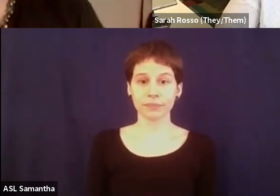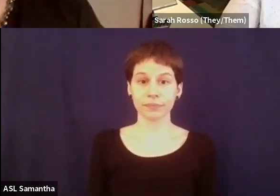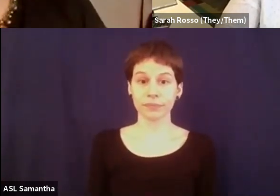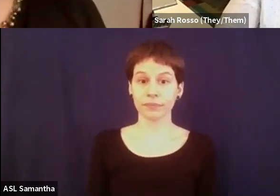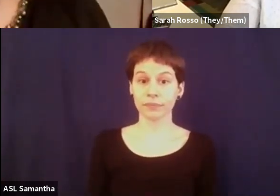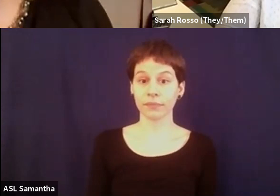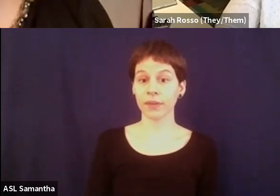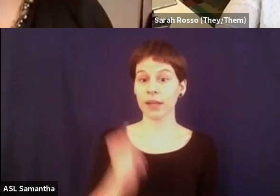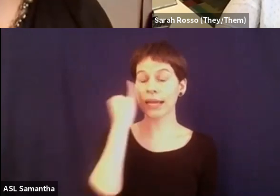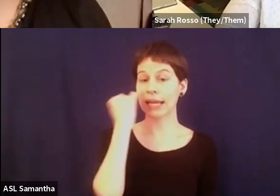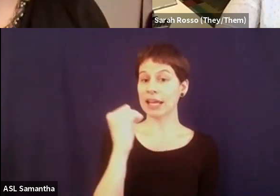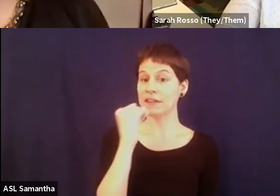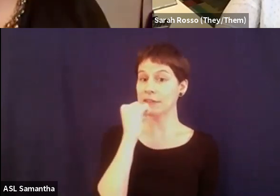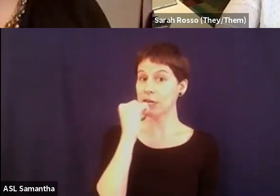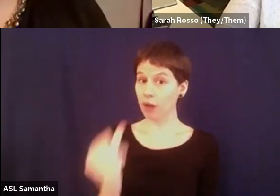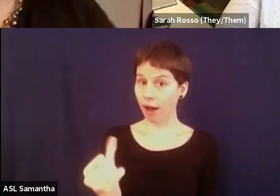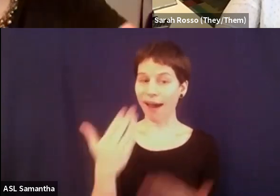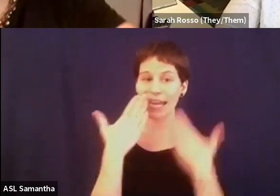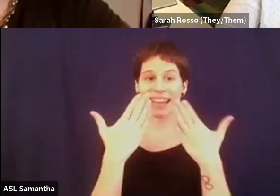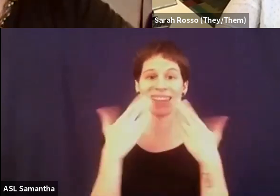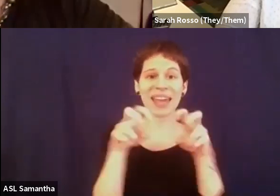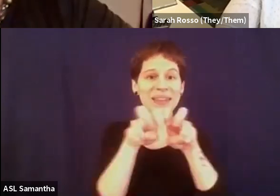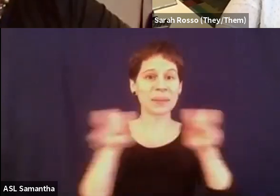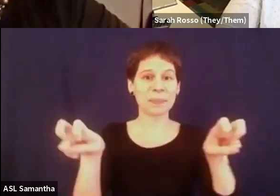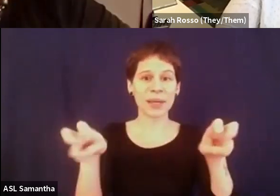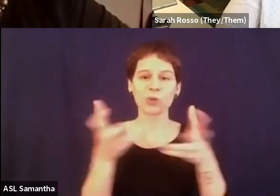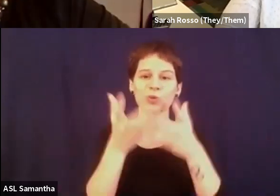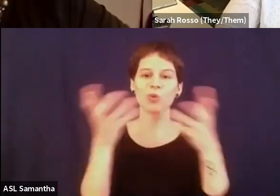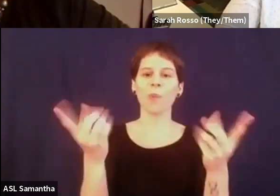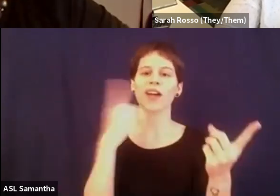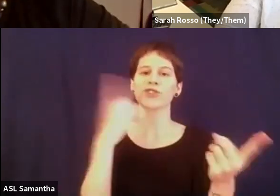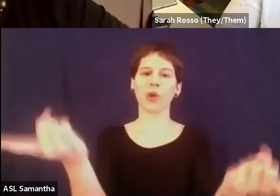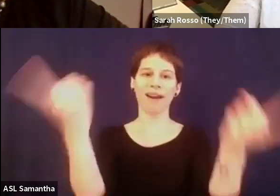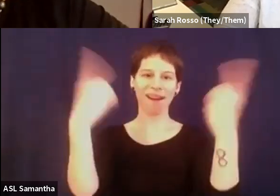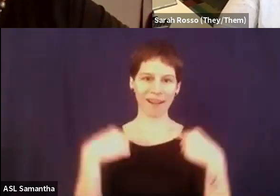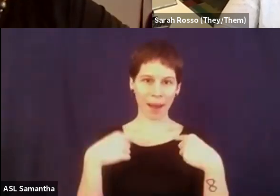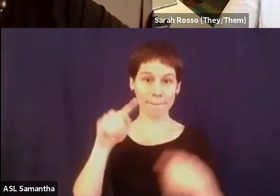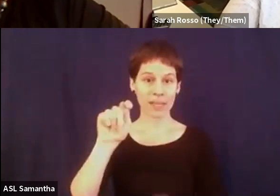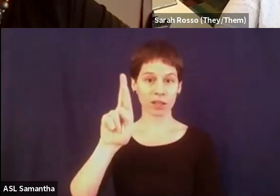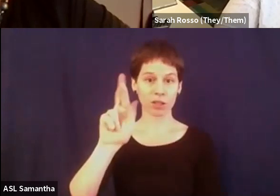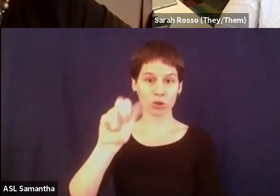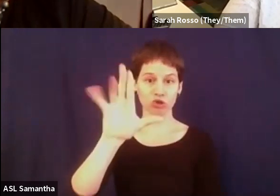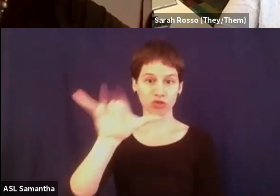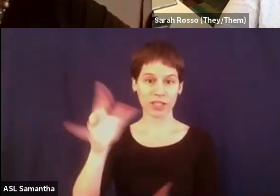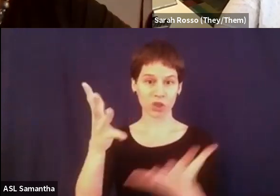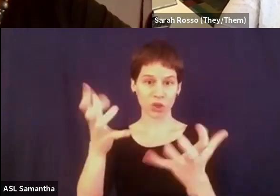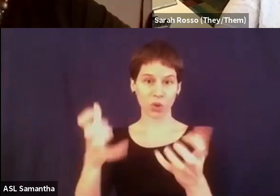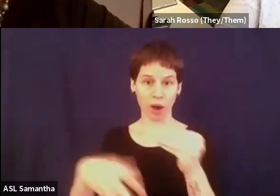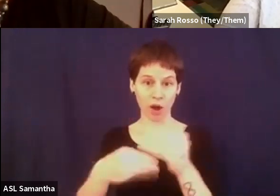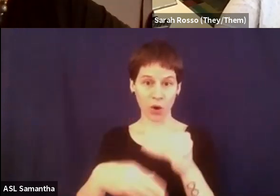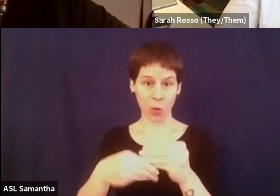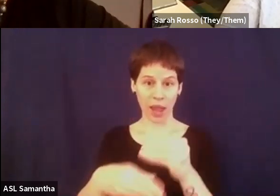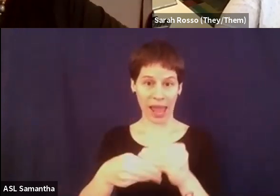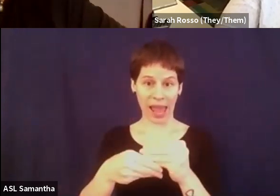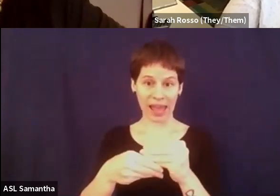If not, I'm going to thank our panel so much for coming. Tracy, would you want to add something? I'm guessing somebody